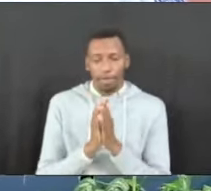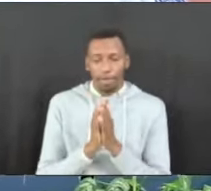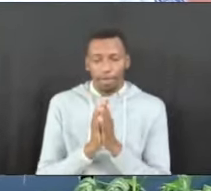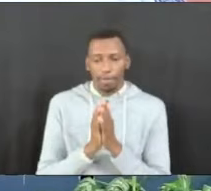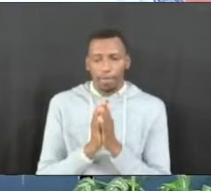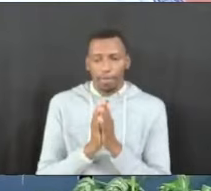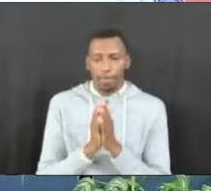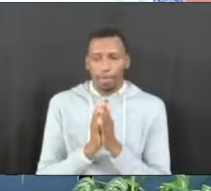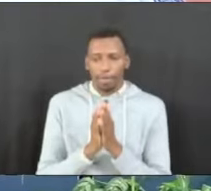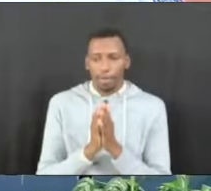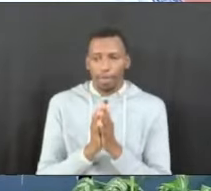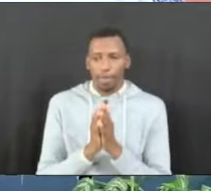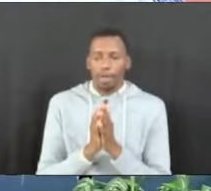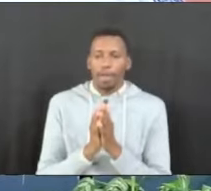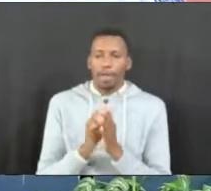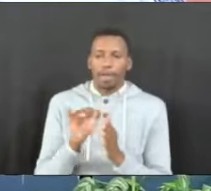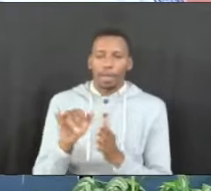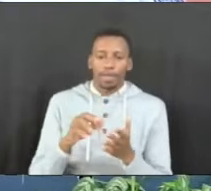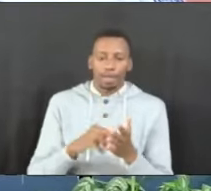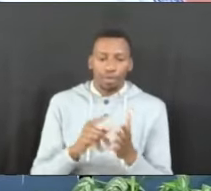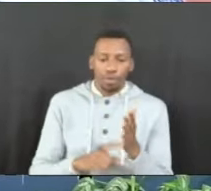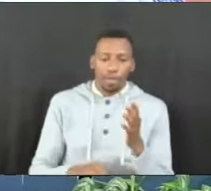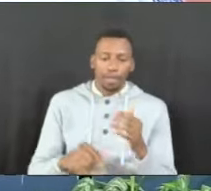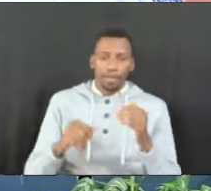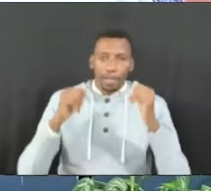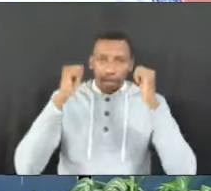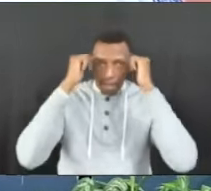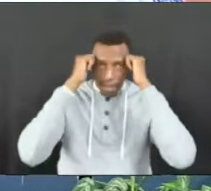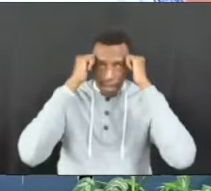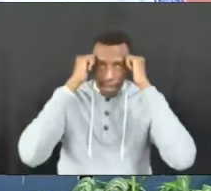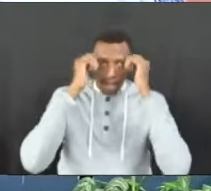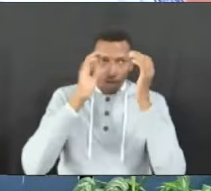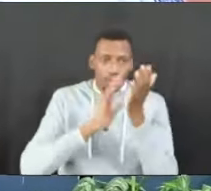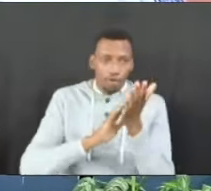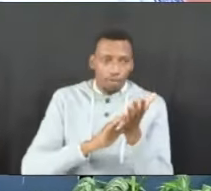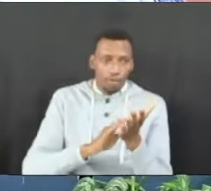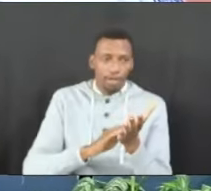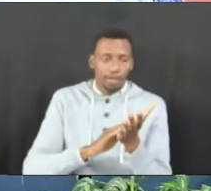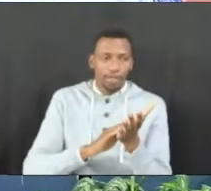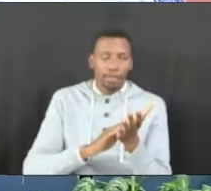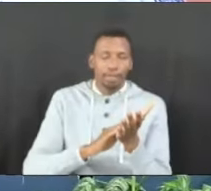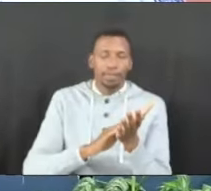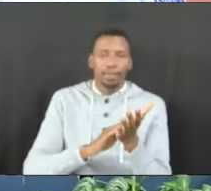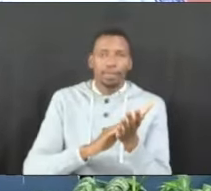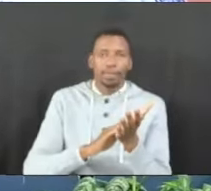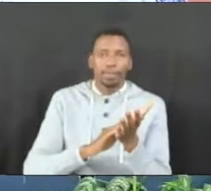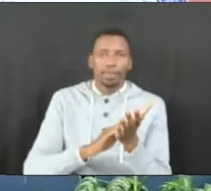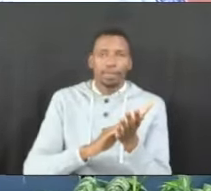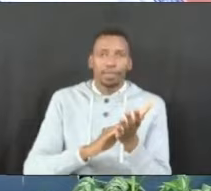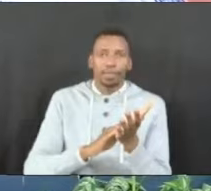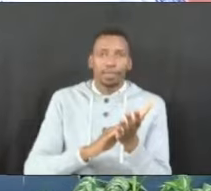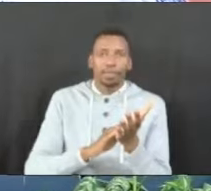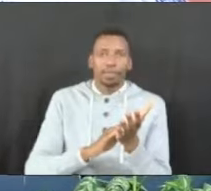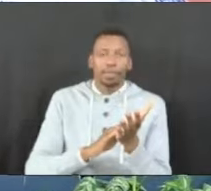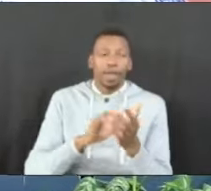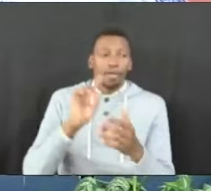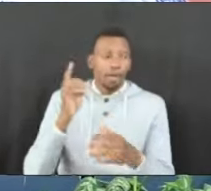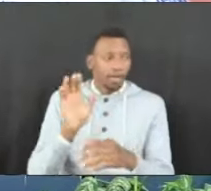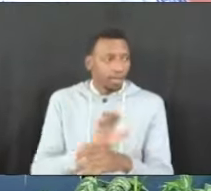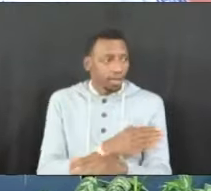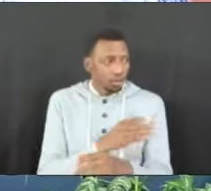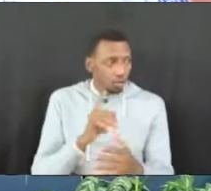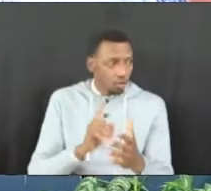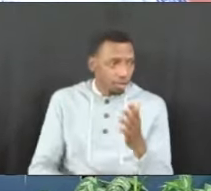simply means a study of praise. Doxology is a study of praise. So the first song in Revelation is